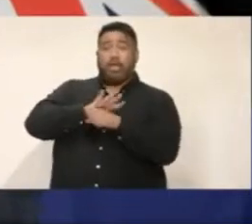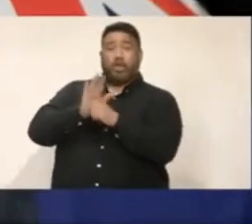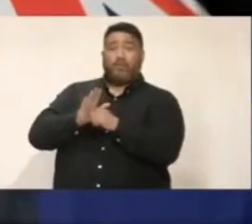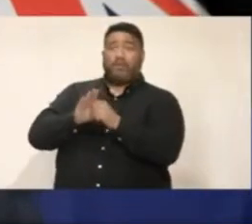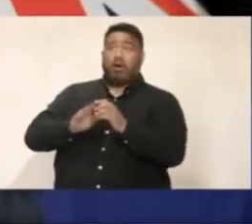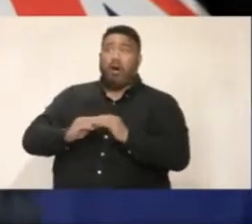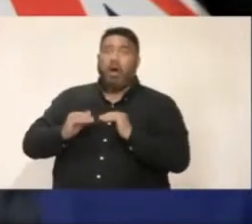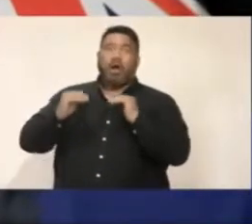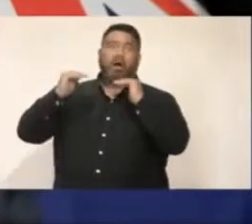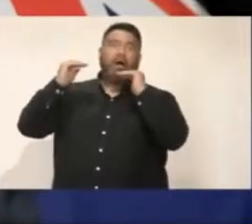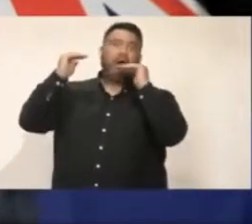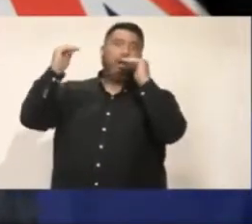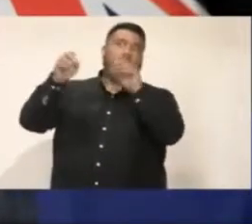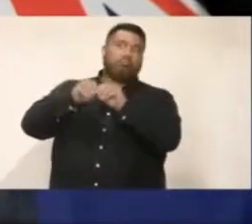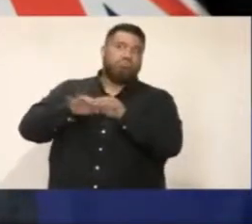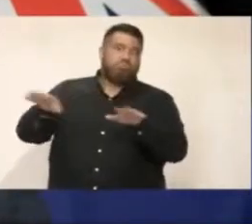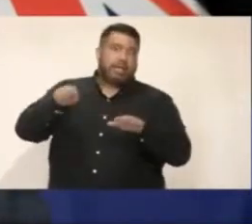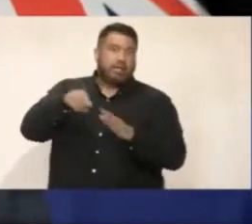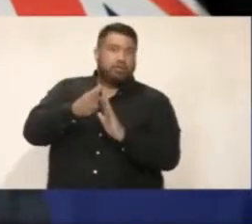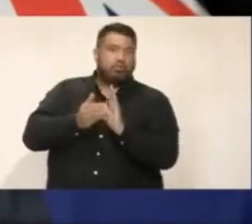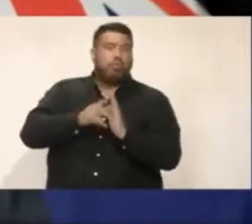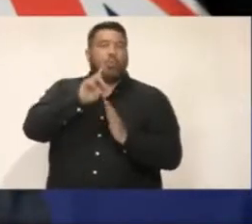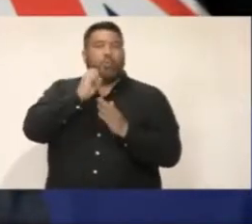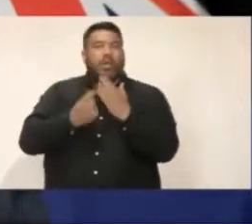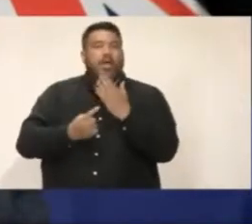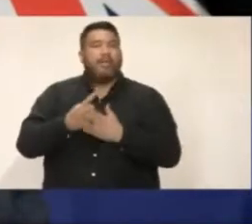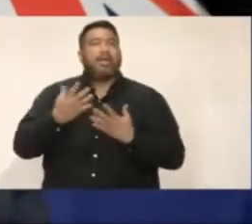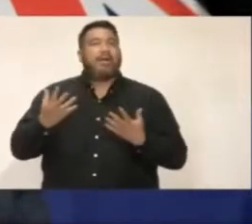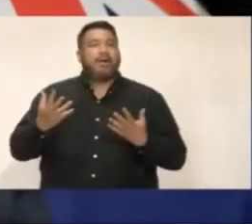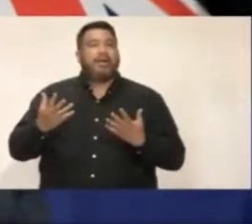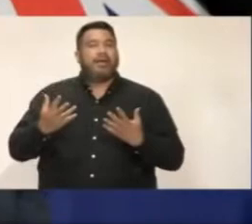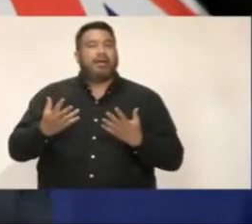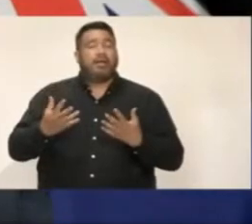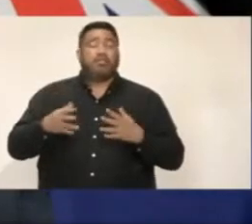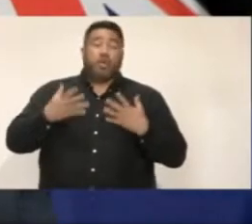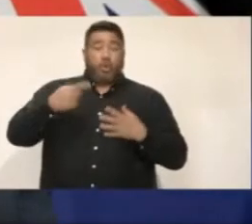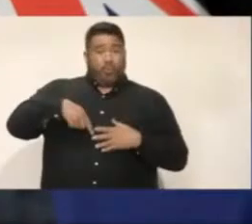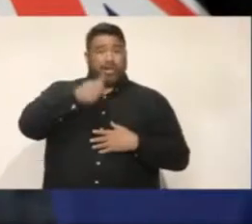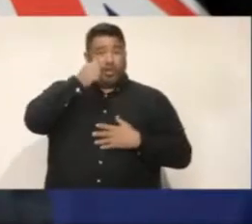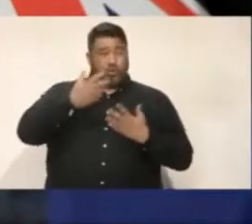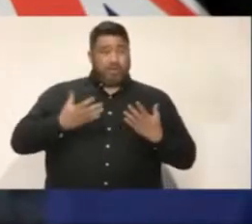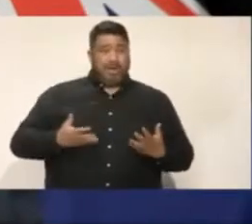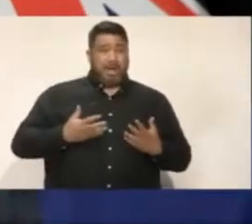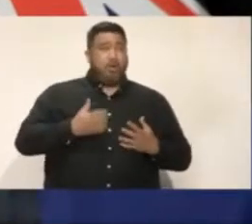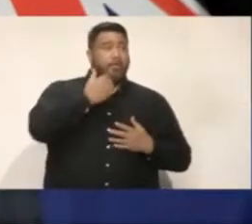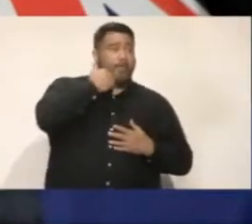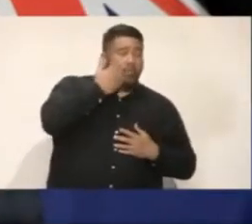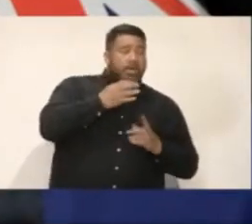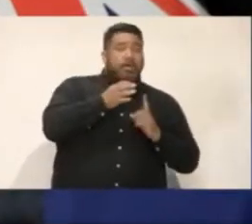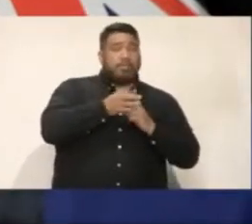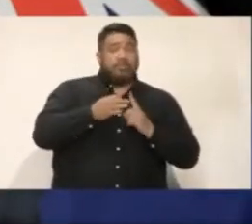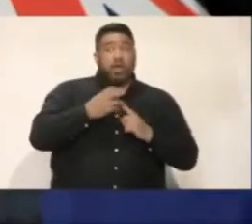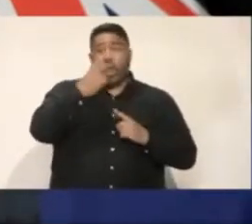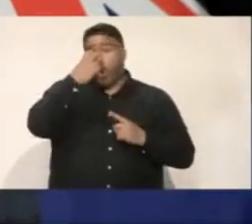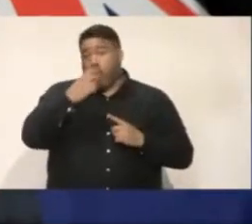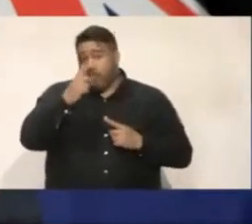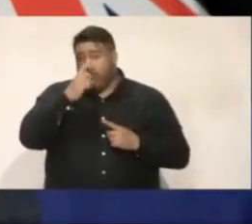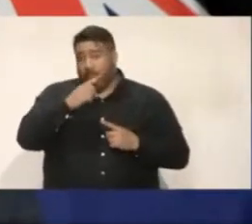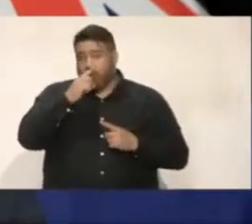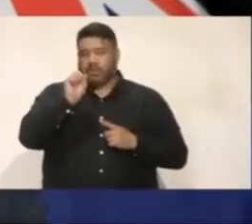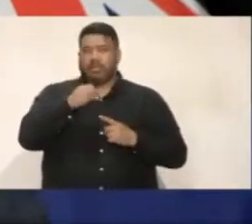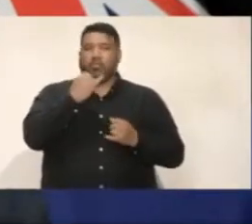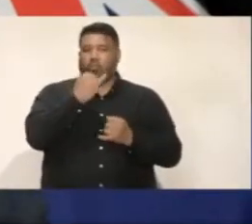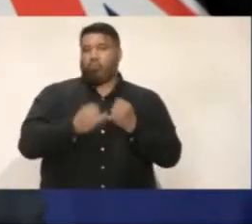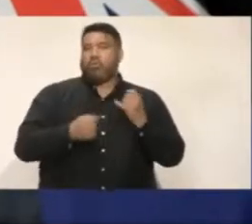here that other countries experience, and we know for a fact that Māori, Pacific and older people would be